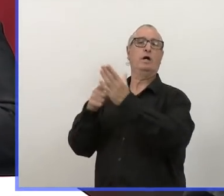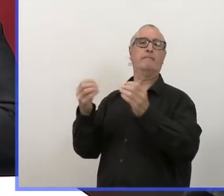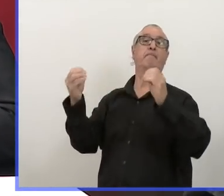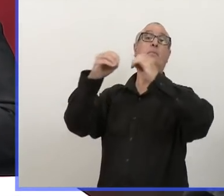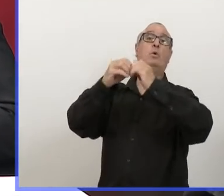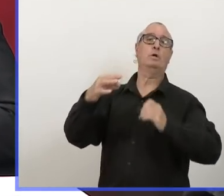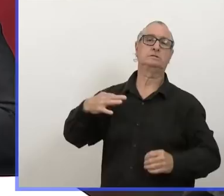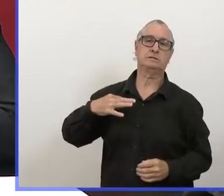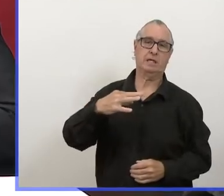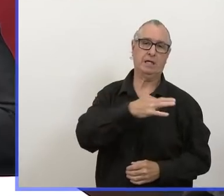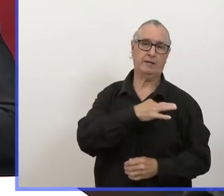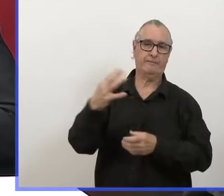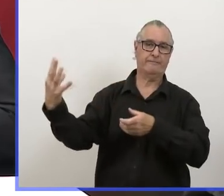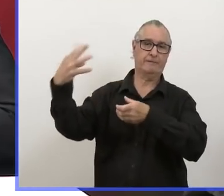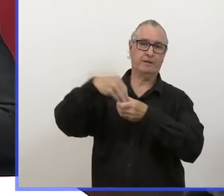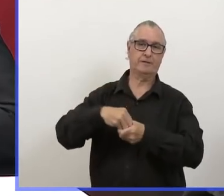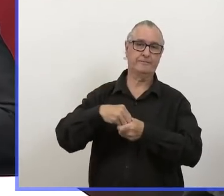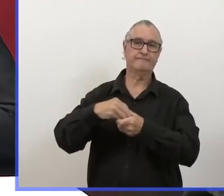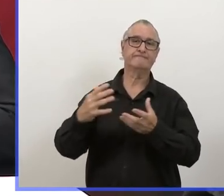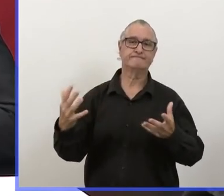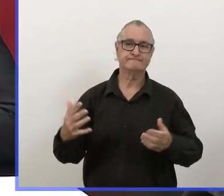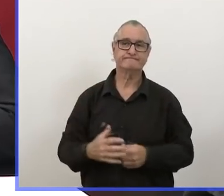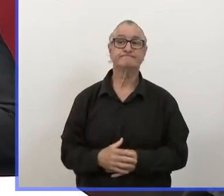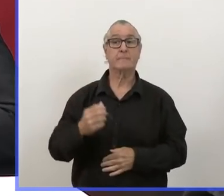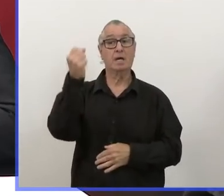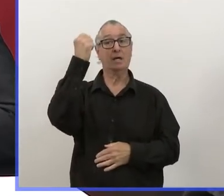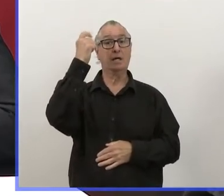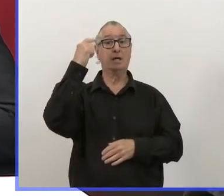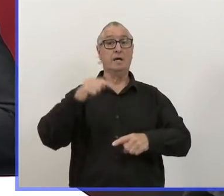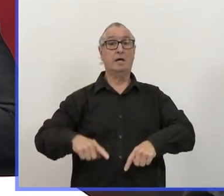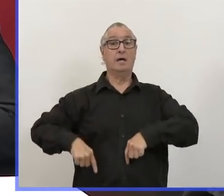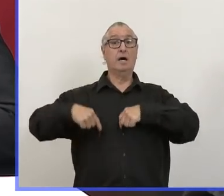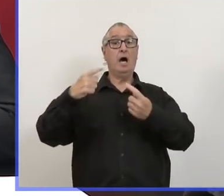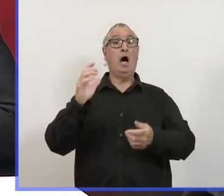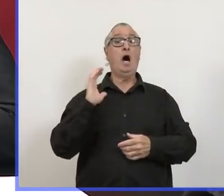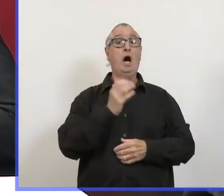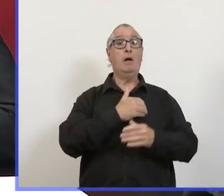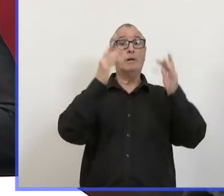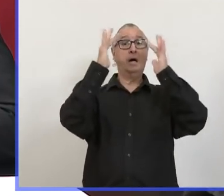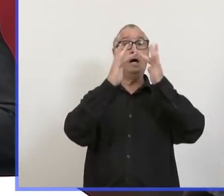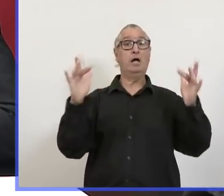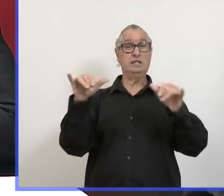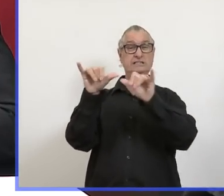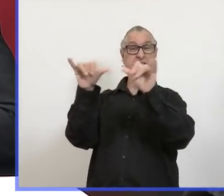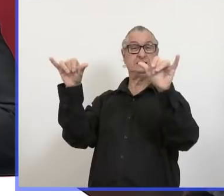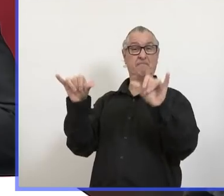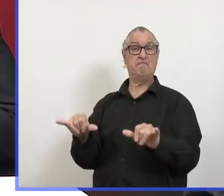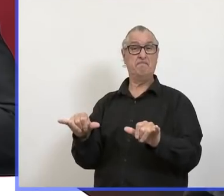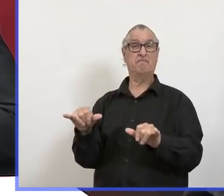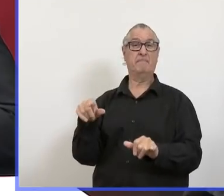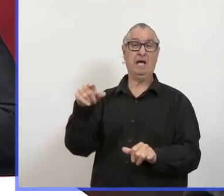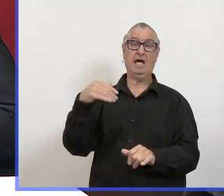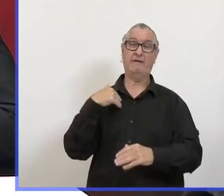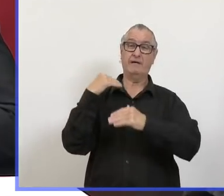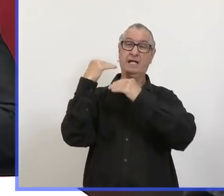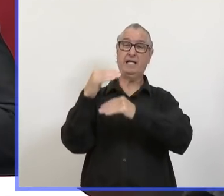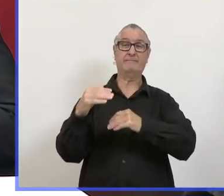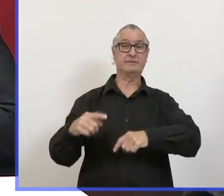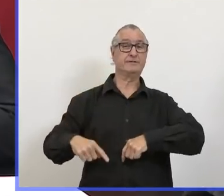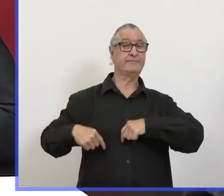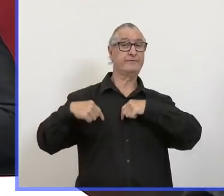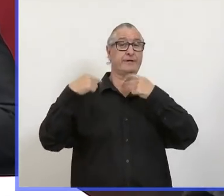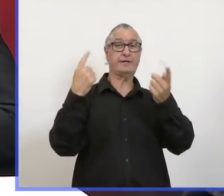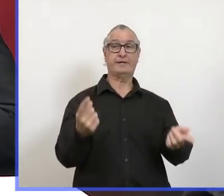lean 20 years ago. You know, we've always had issues related to capacity, acute care system, even back then. We've had it all